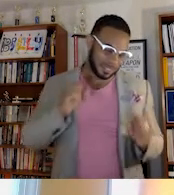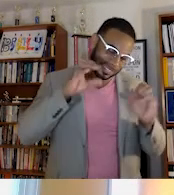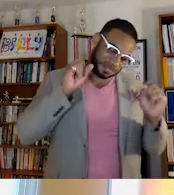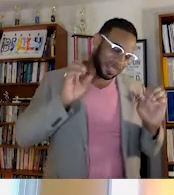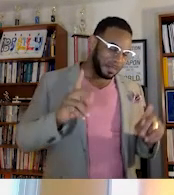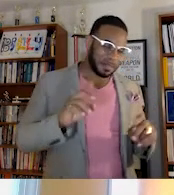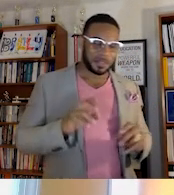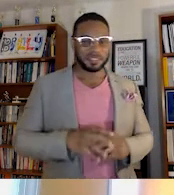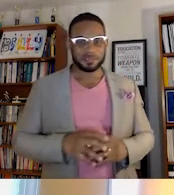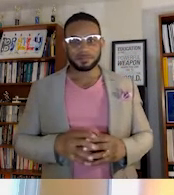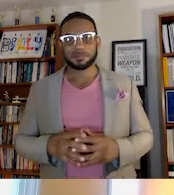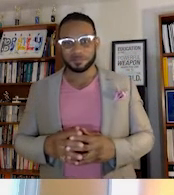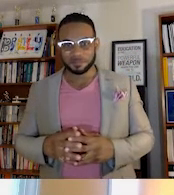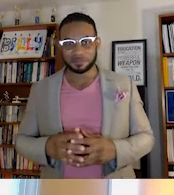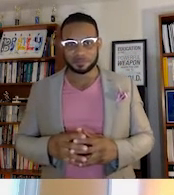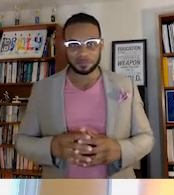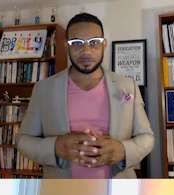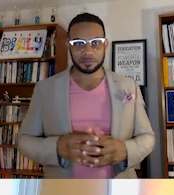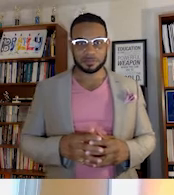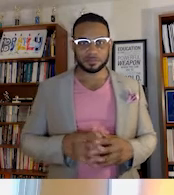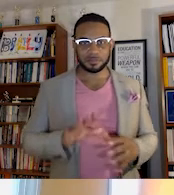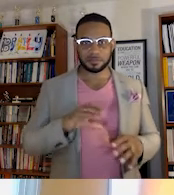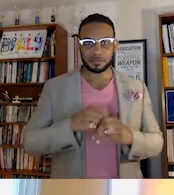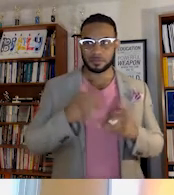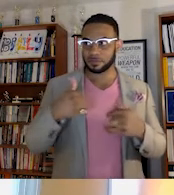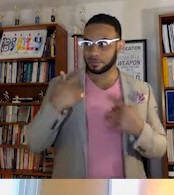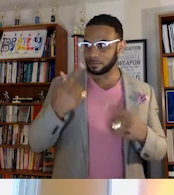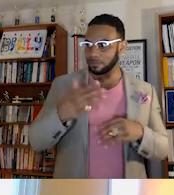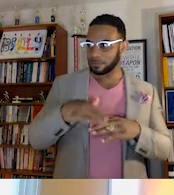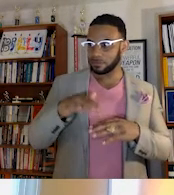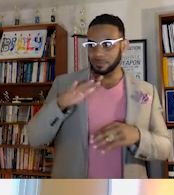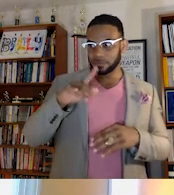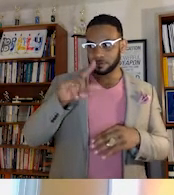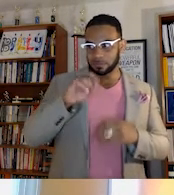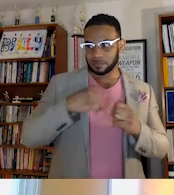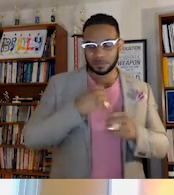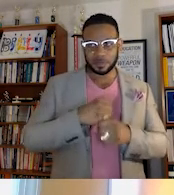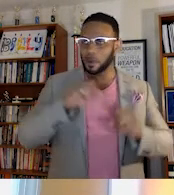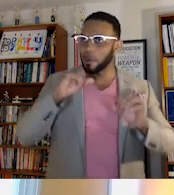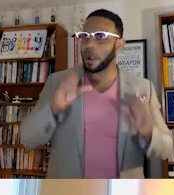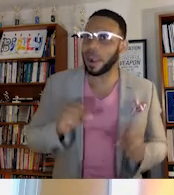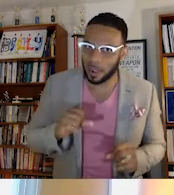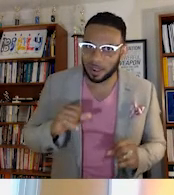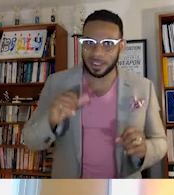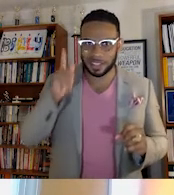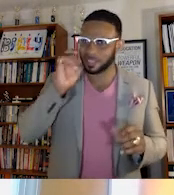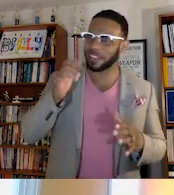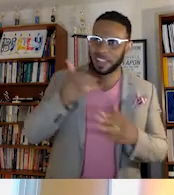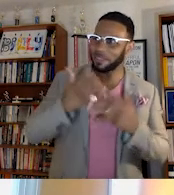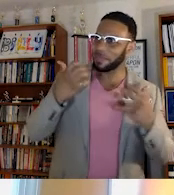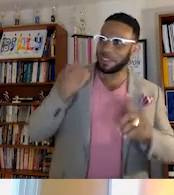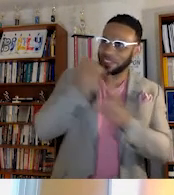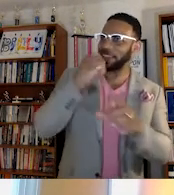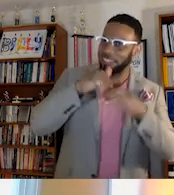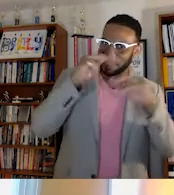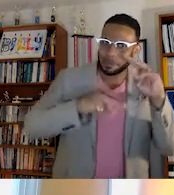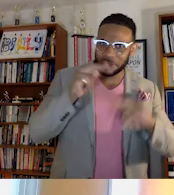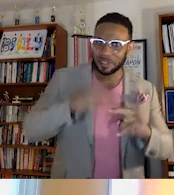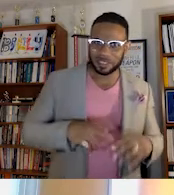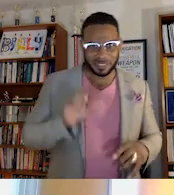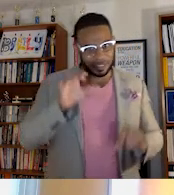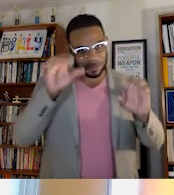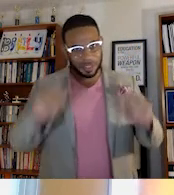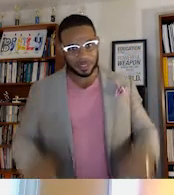amazing opportunity. that's amazing. Been with them now for just about 20 years. Wow. Listen, we got some heavy hitters in the building. This